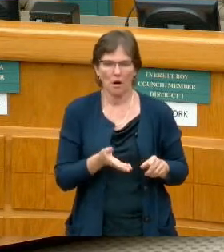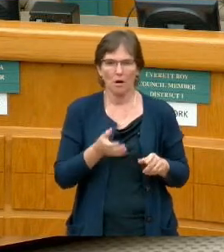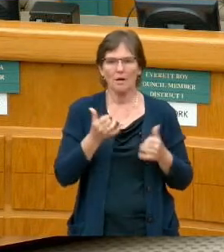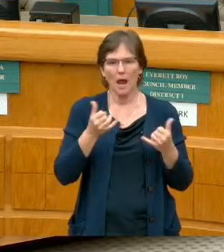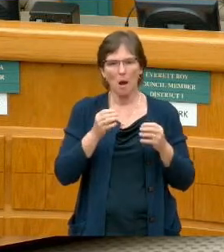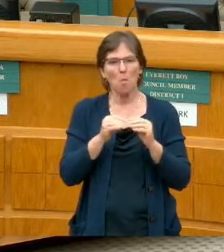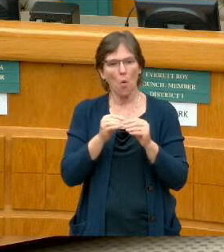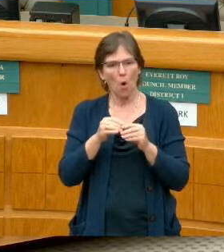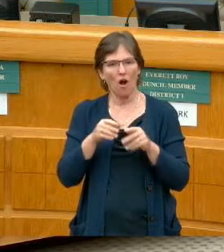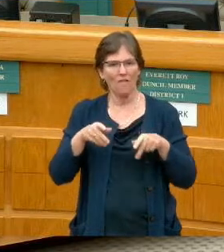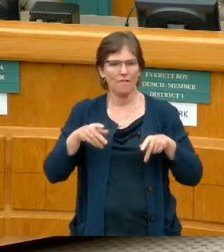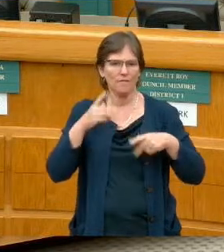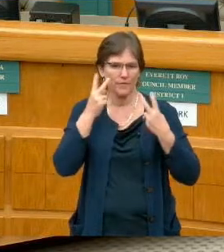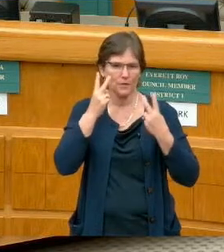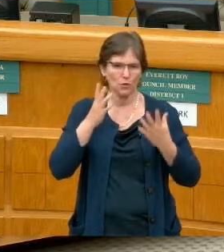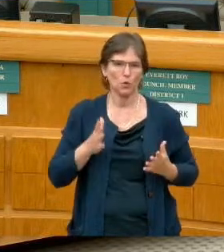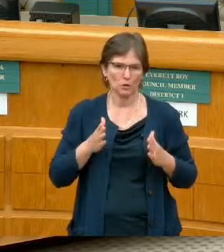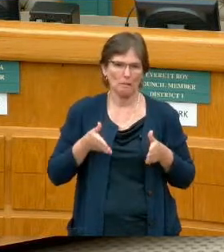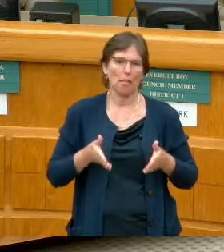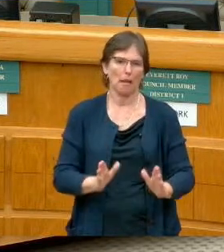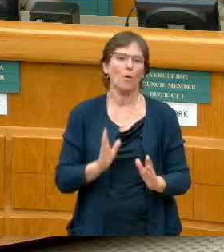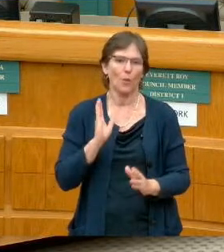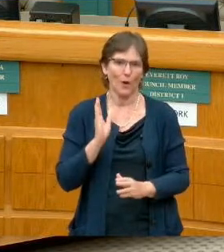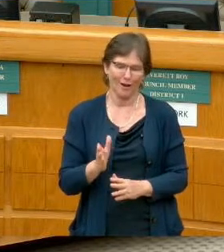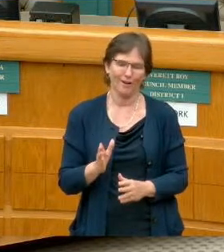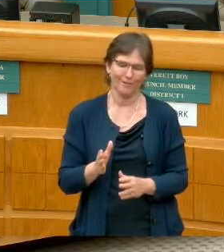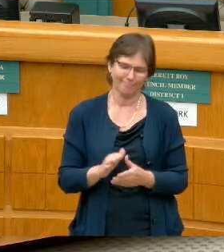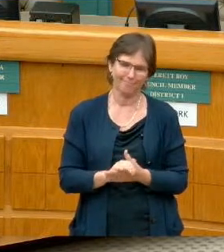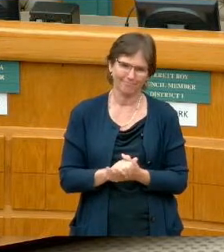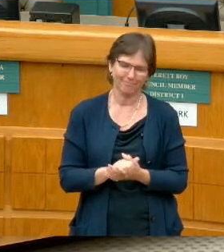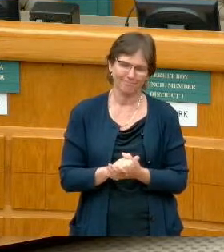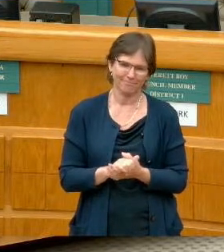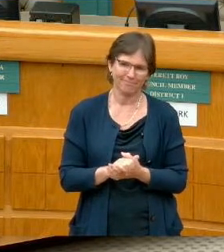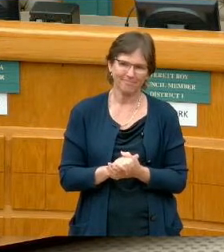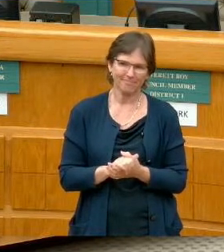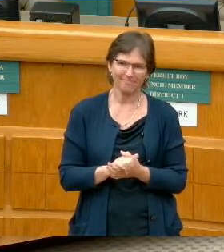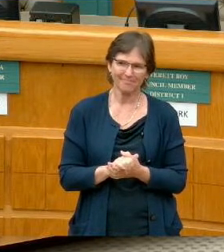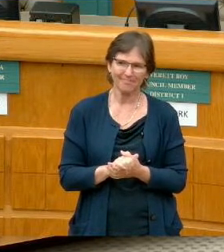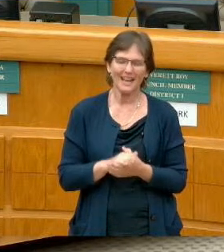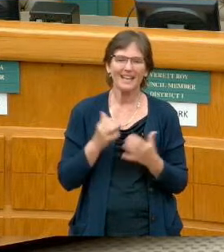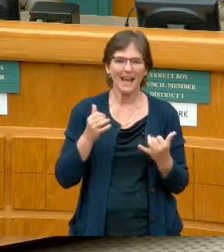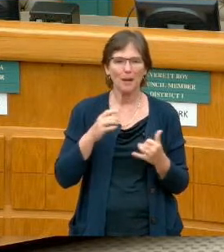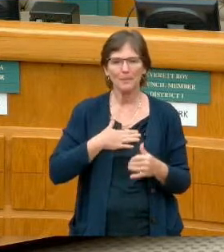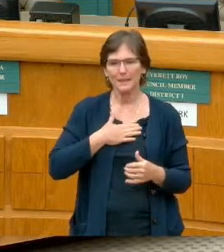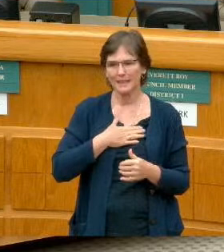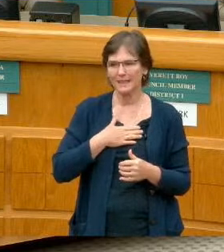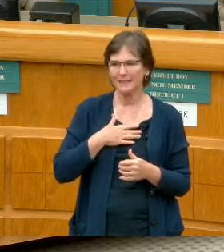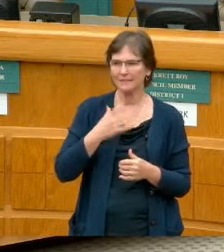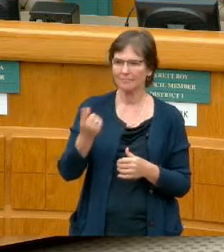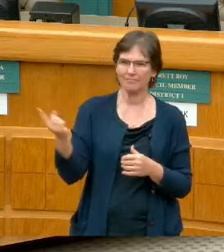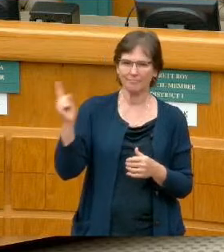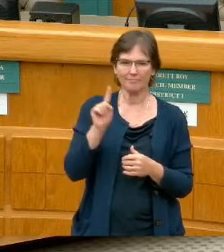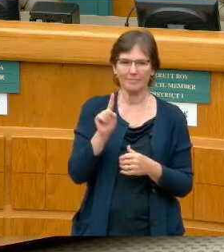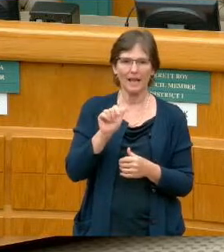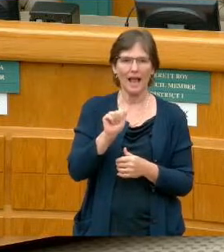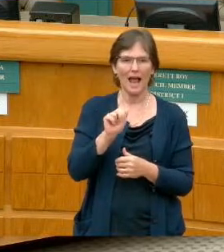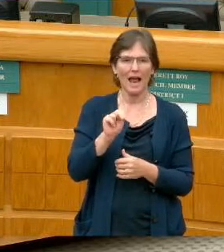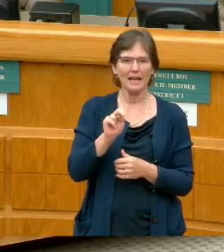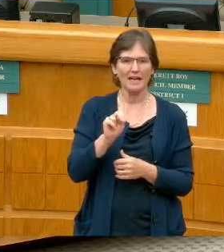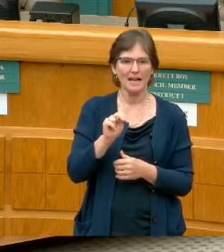our work and our numbers today in terms of the COVID. And then, like I said, following her, Judge Canales will come.